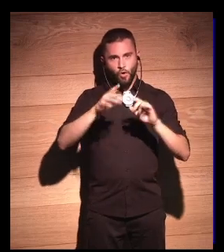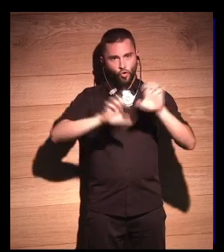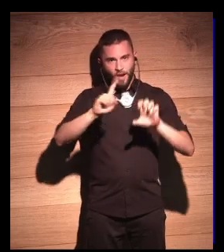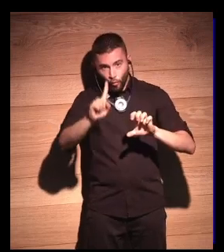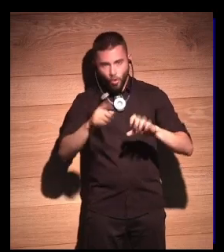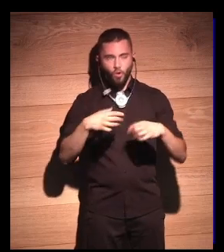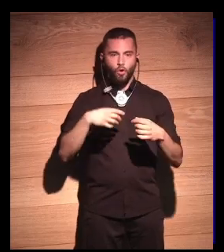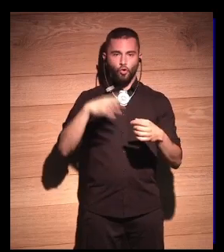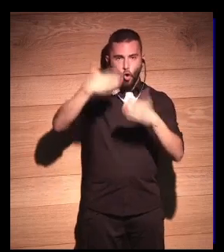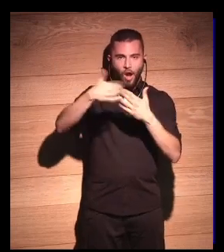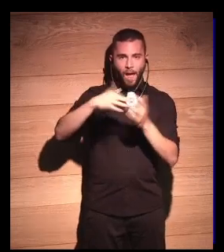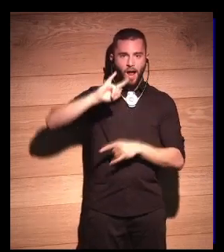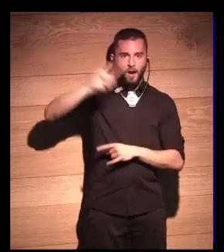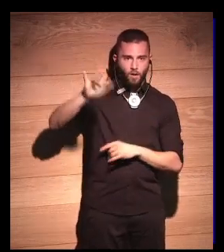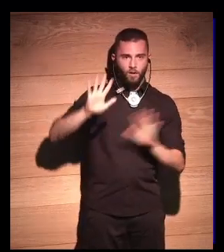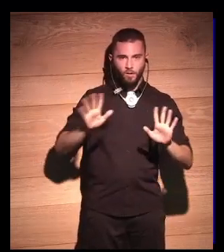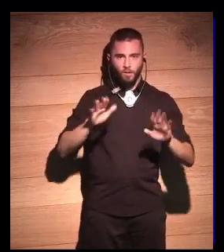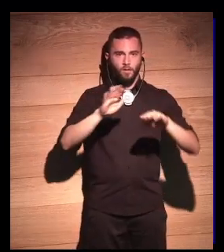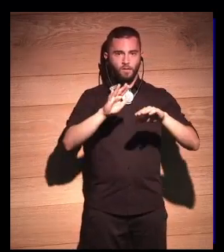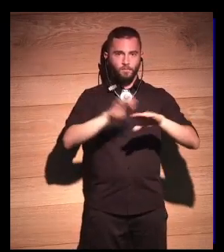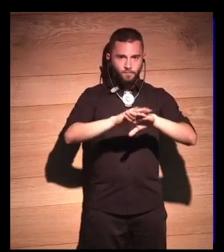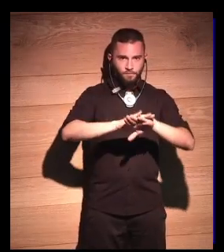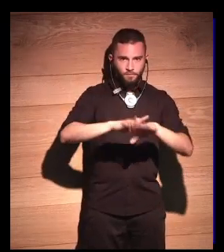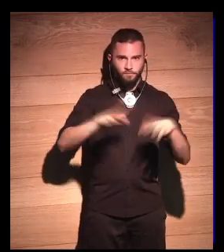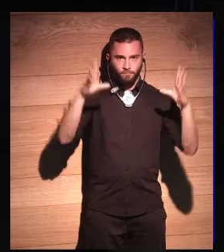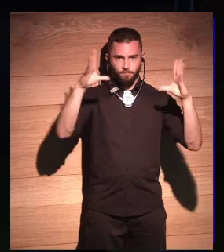Wait a second, I gotta hang up and try something.